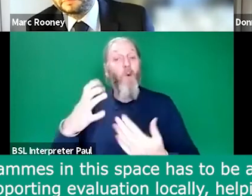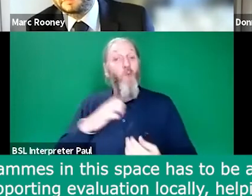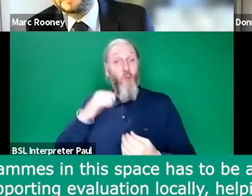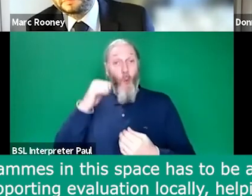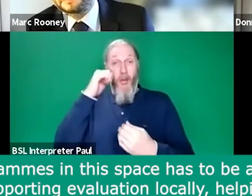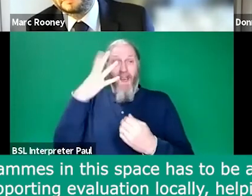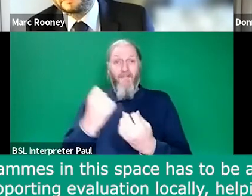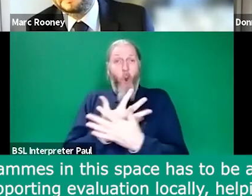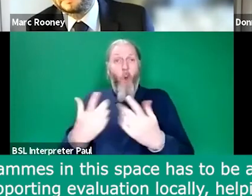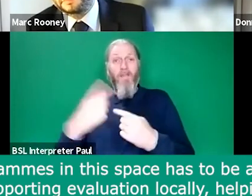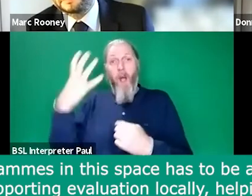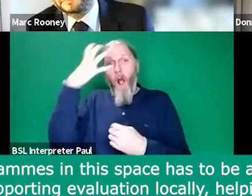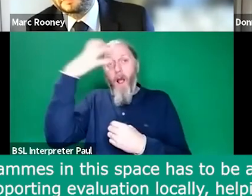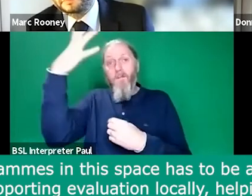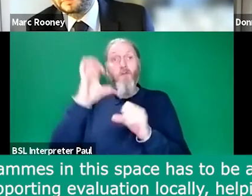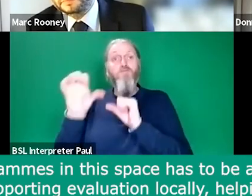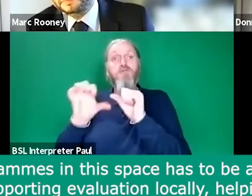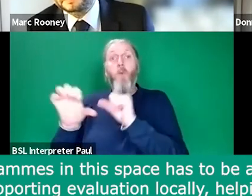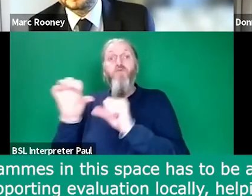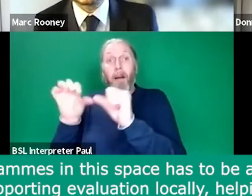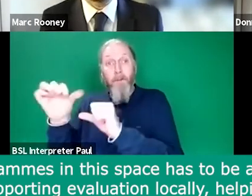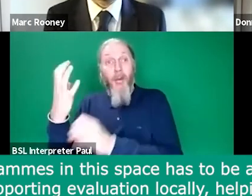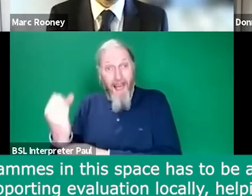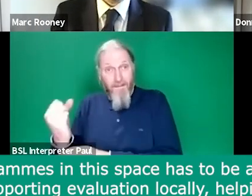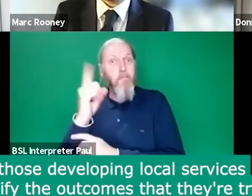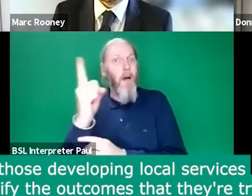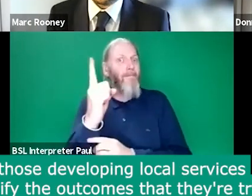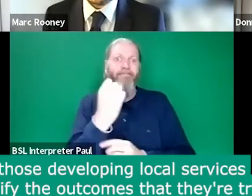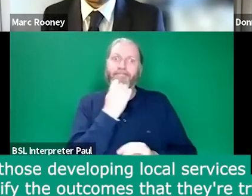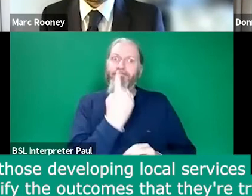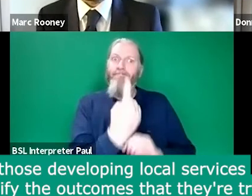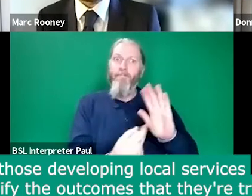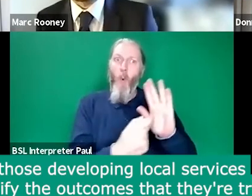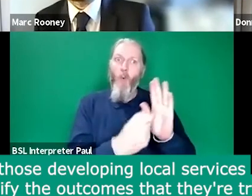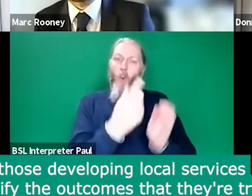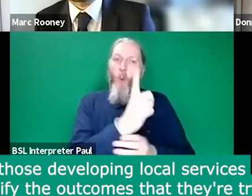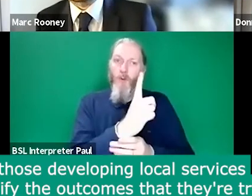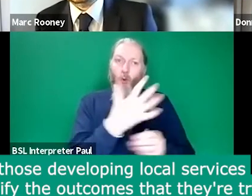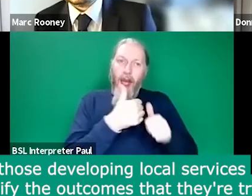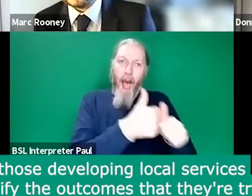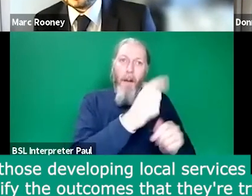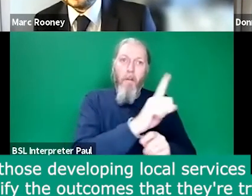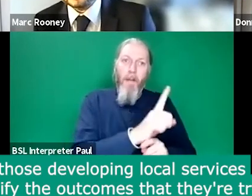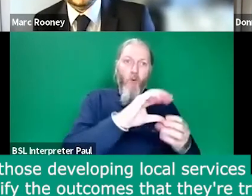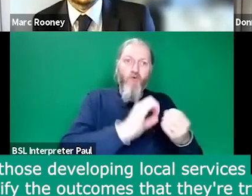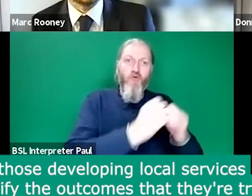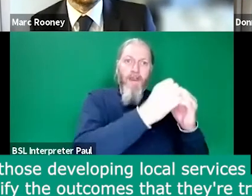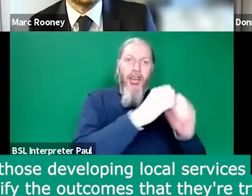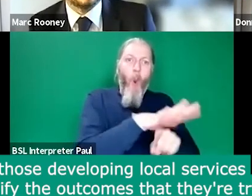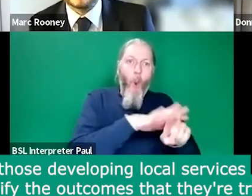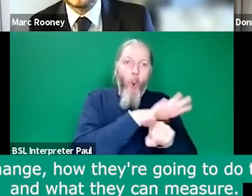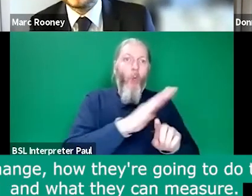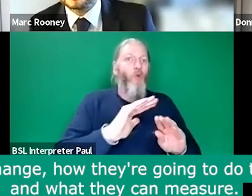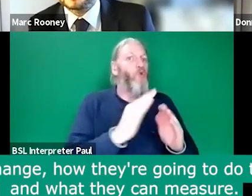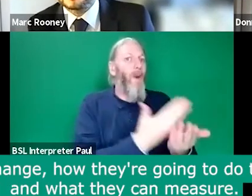this space has to be about supporting evaluation locally, helping those developing local services specify the outcomes that